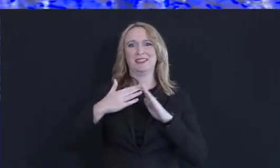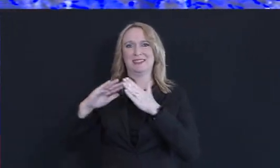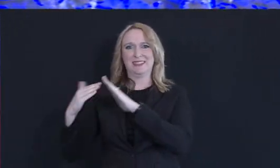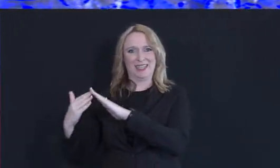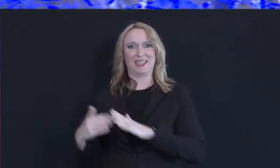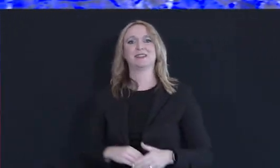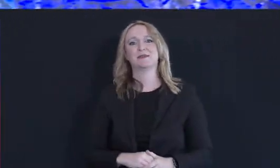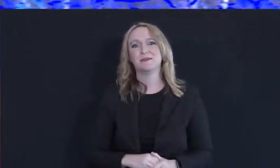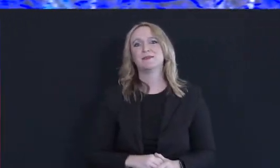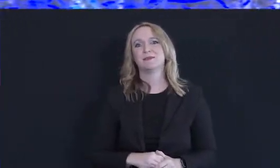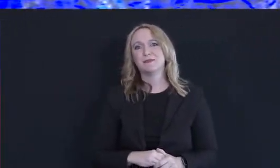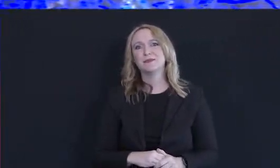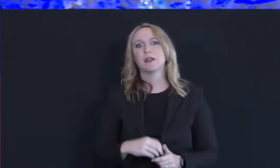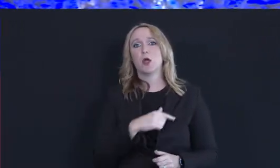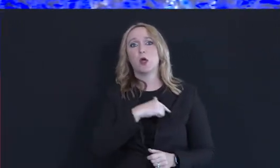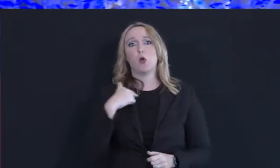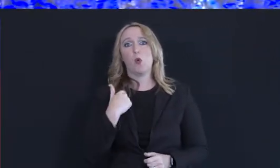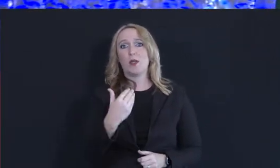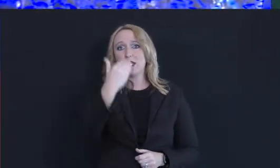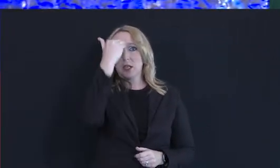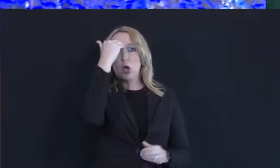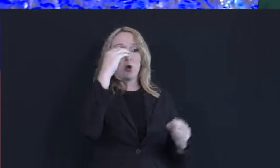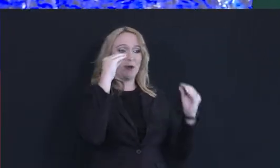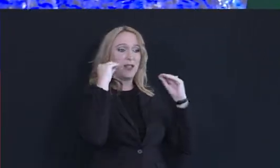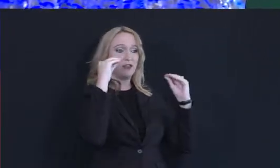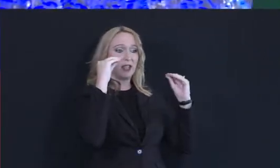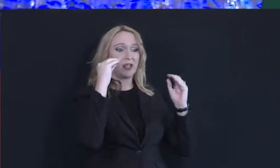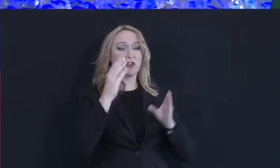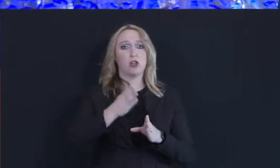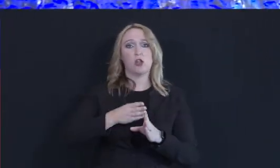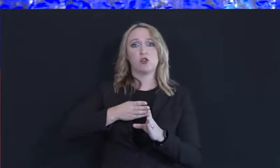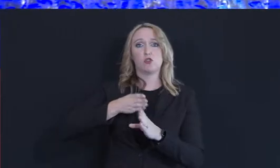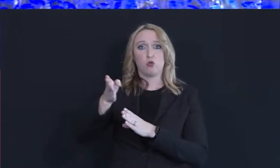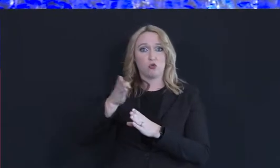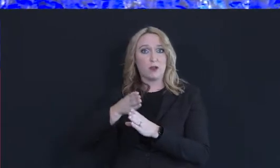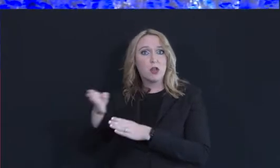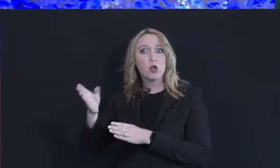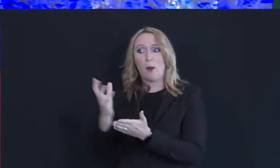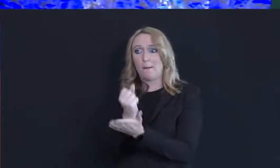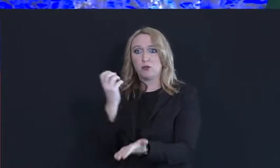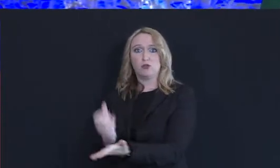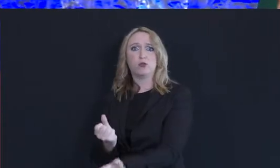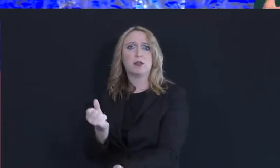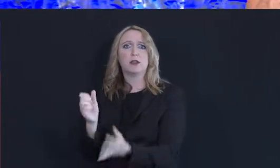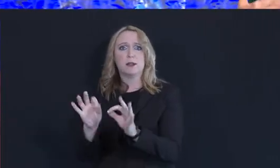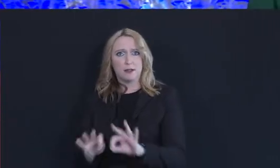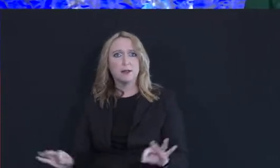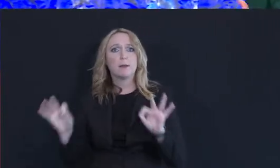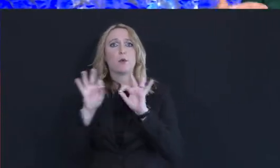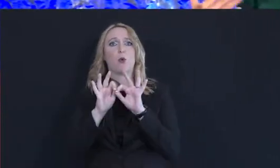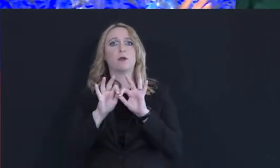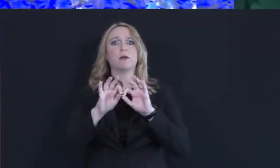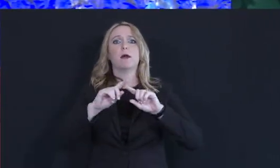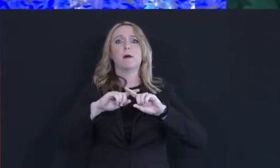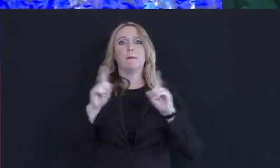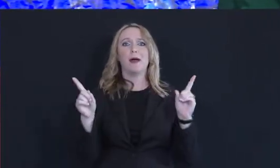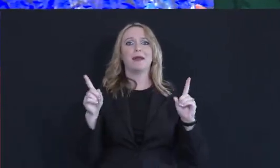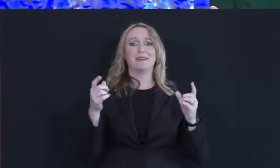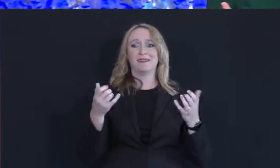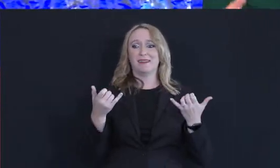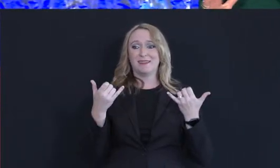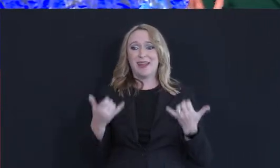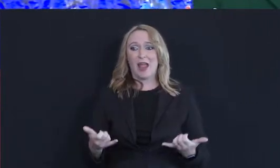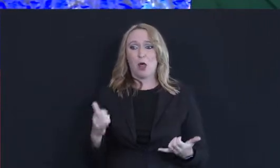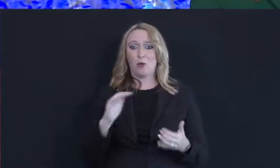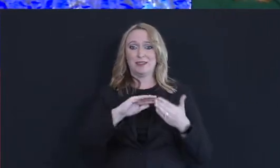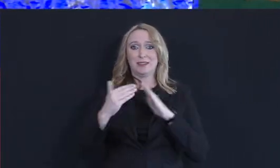we know that education and career opportunities are really key to be successful but as city leaders on this Council and as your mayor it's